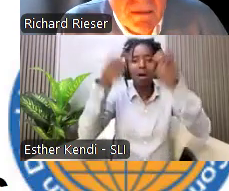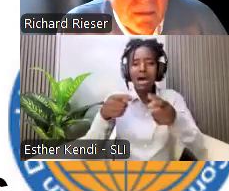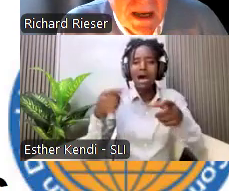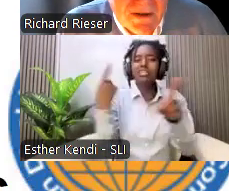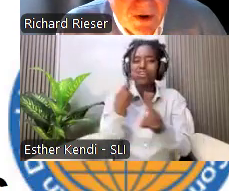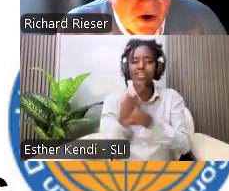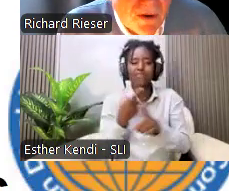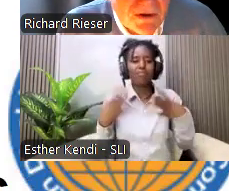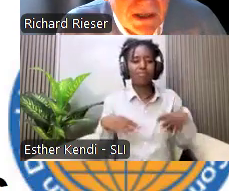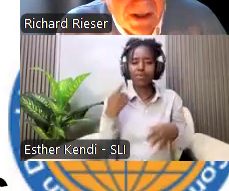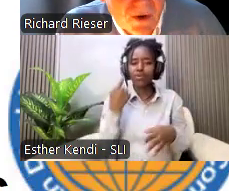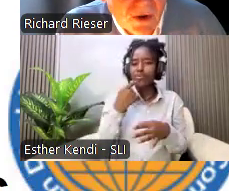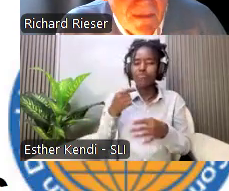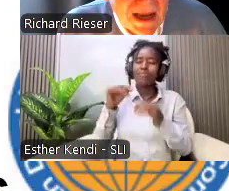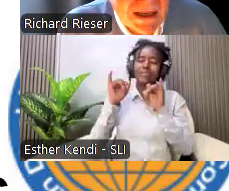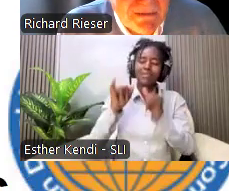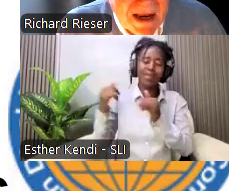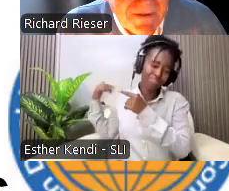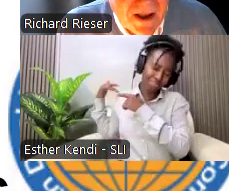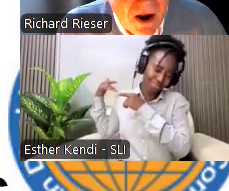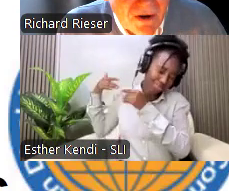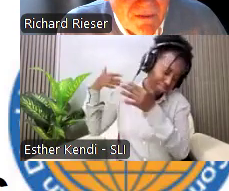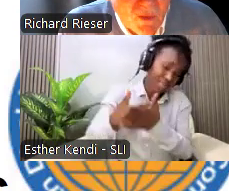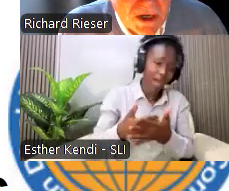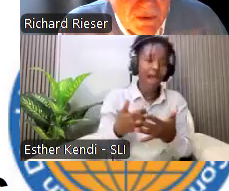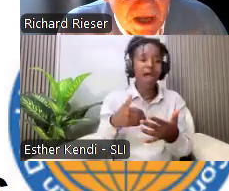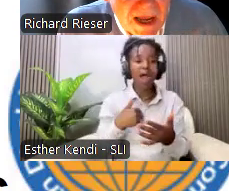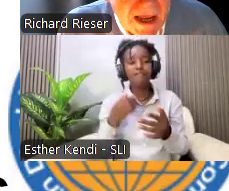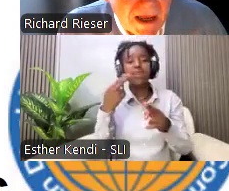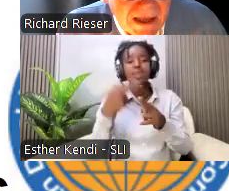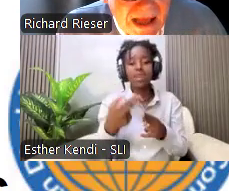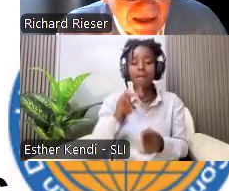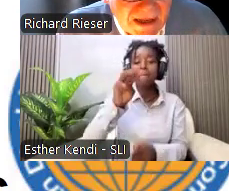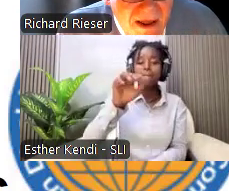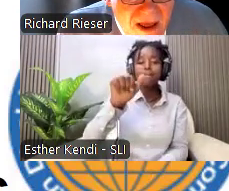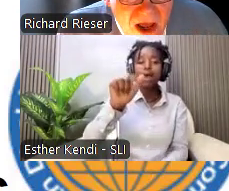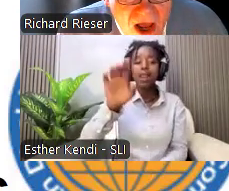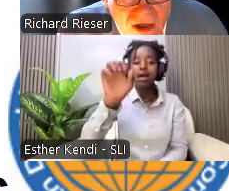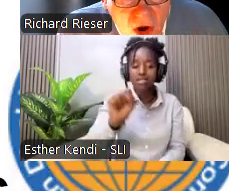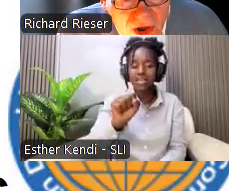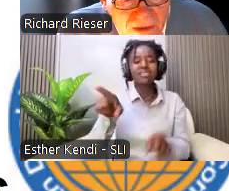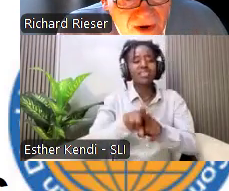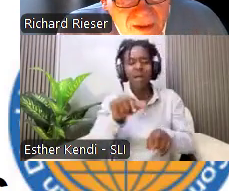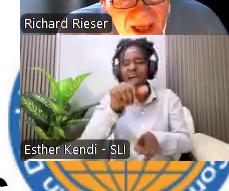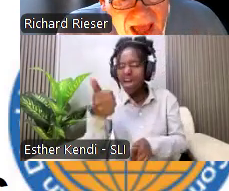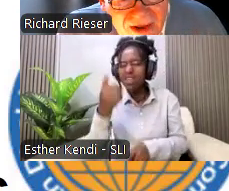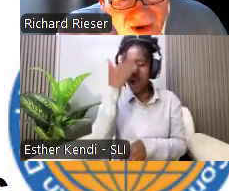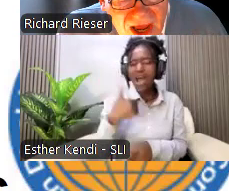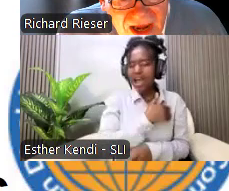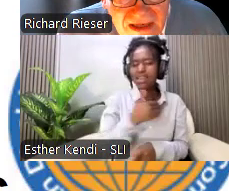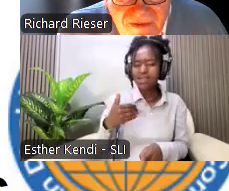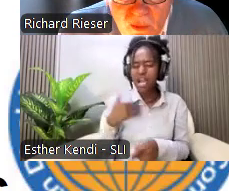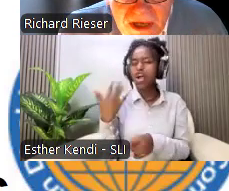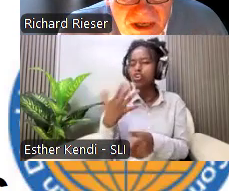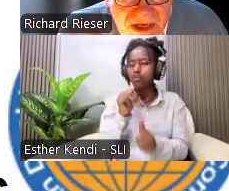long time. In medieval Europe, there was something called the Malleus Maleficarum, which was a Catholic document about how you